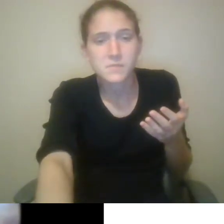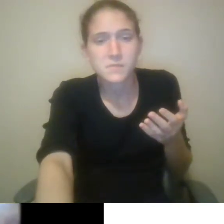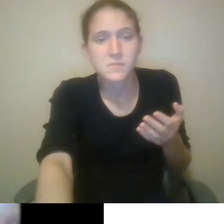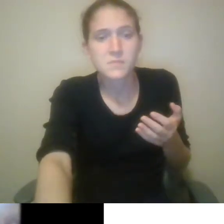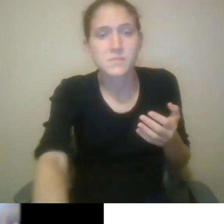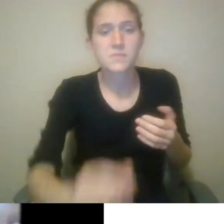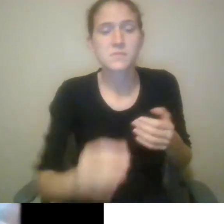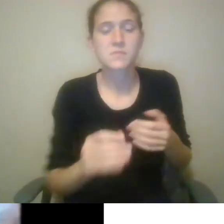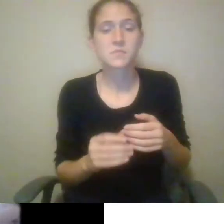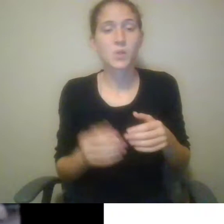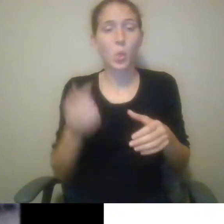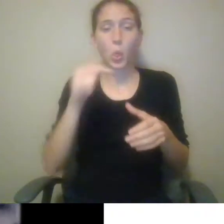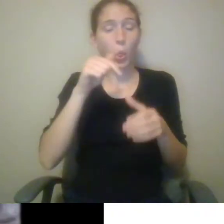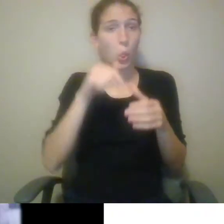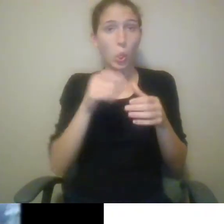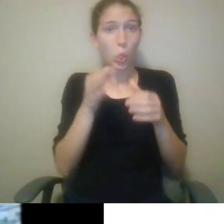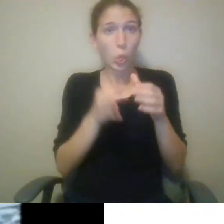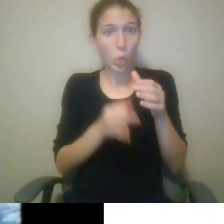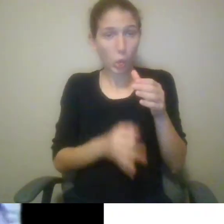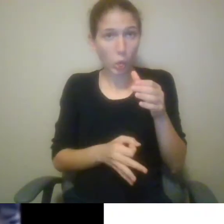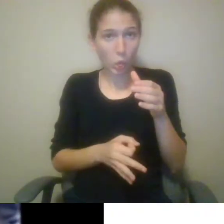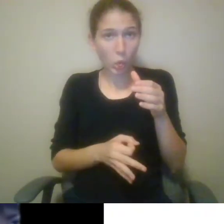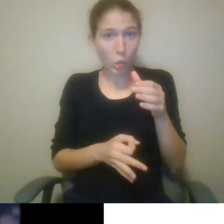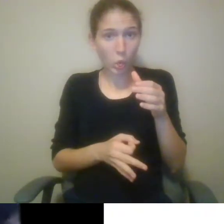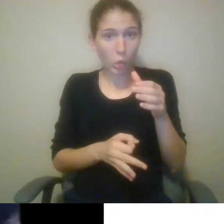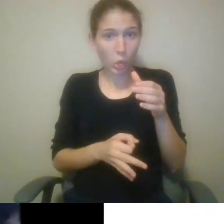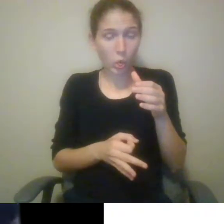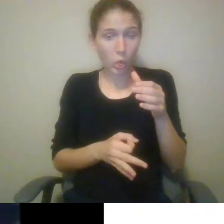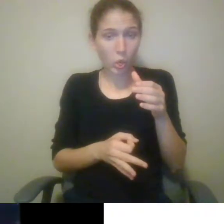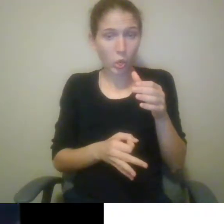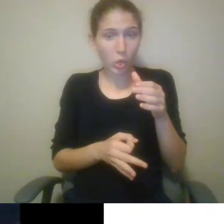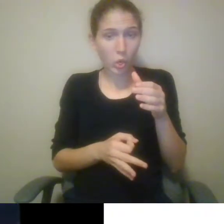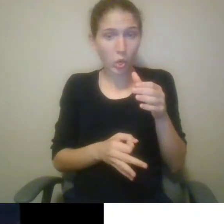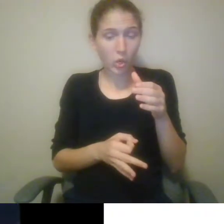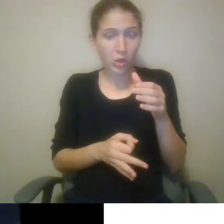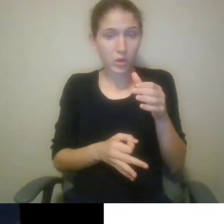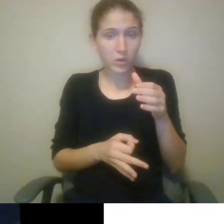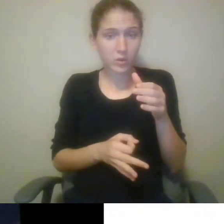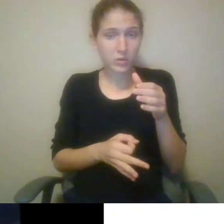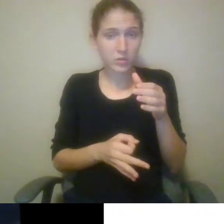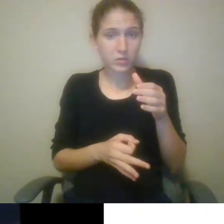Okay, is it only floating to the bottom? Is it only floating to the bottom?